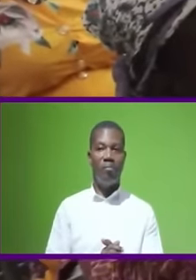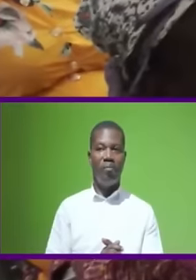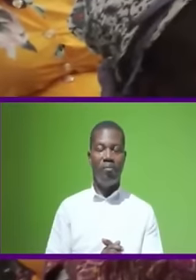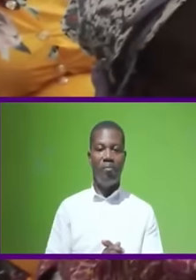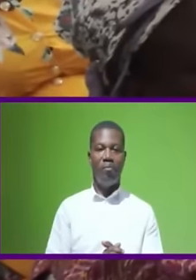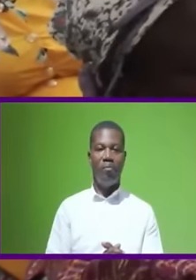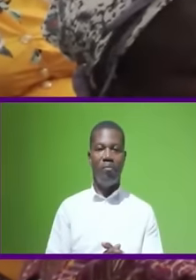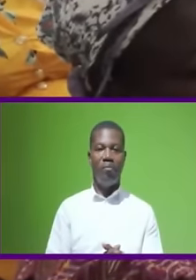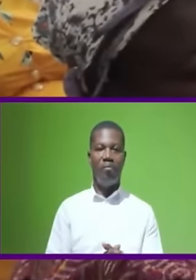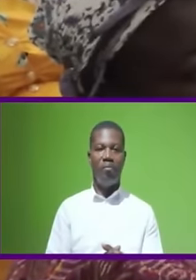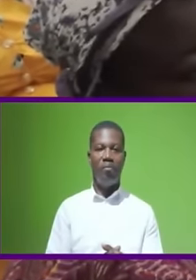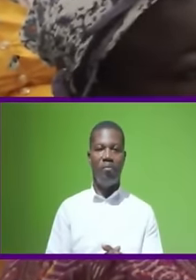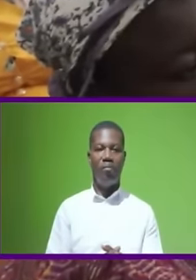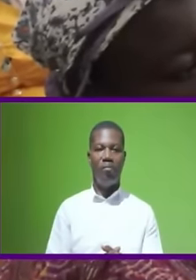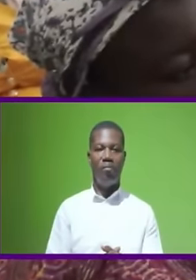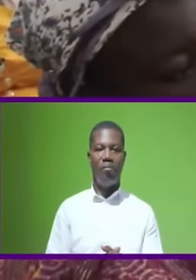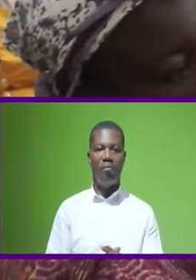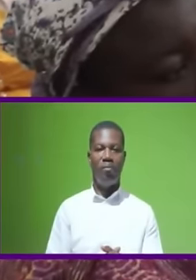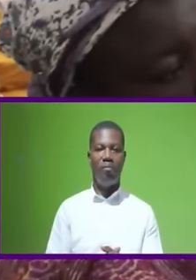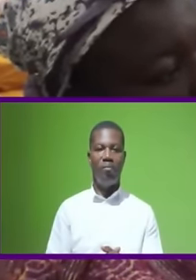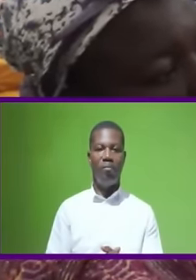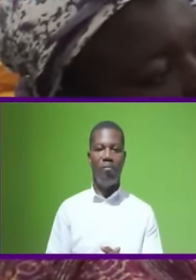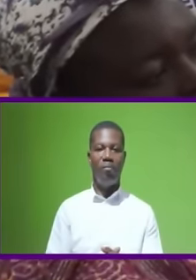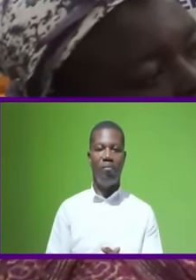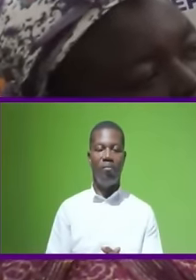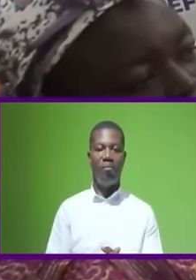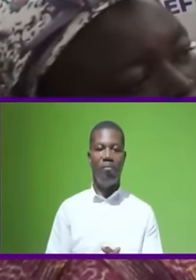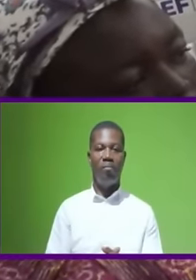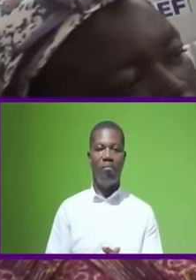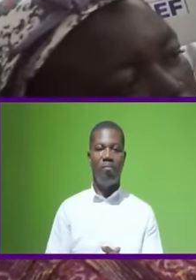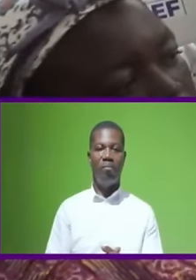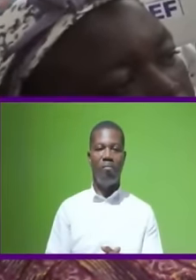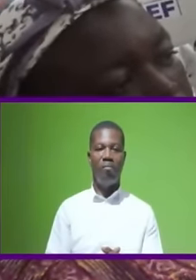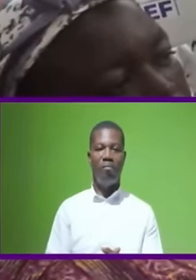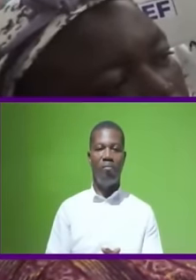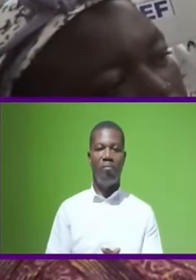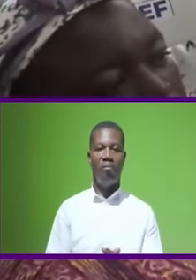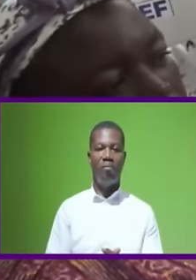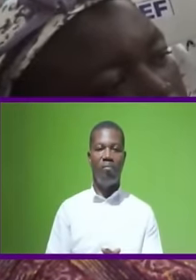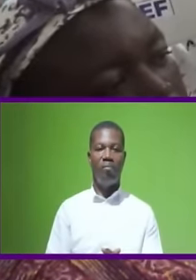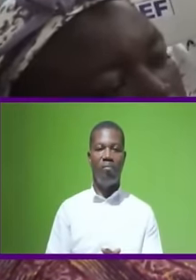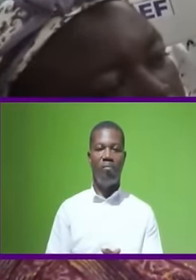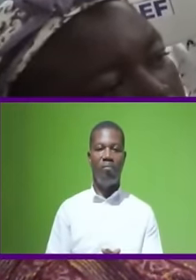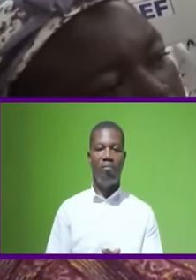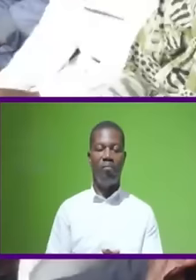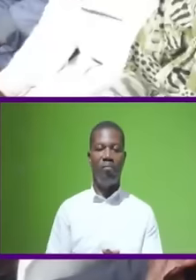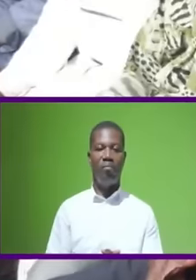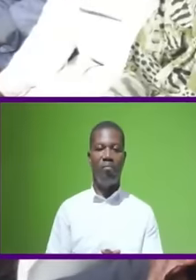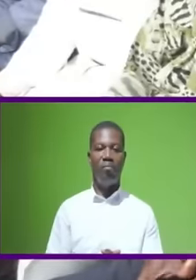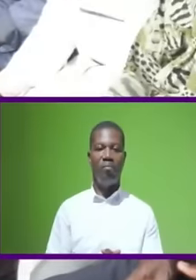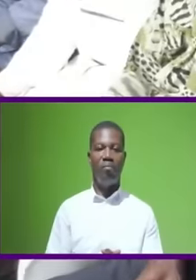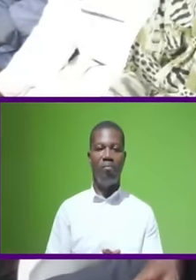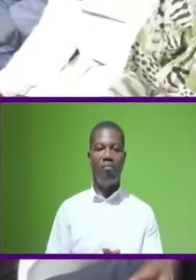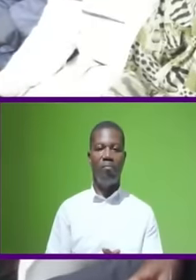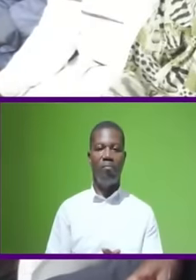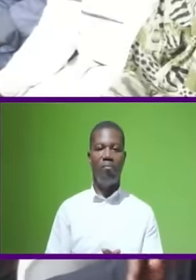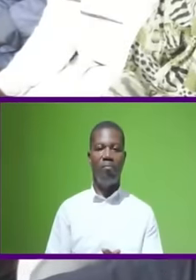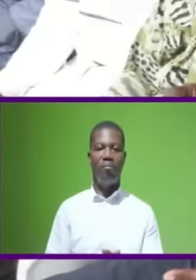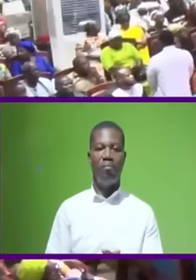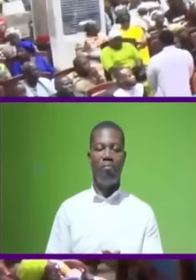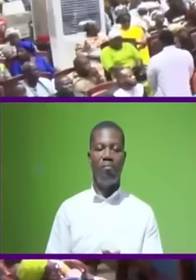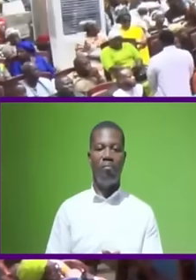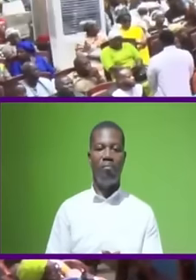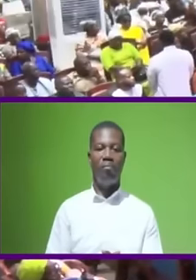play my role very well. And then I have also urged you to learn from me. So let me ask you, are